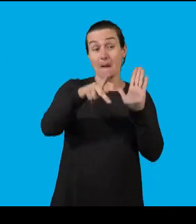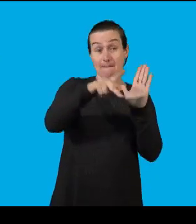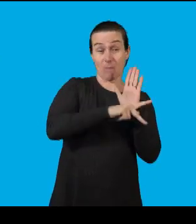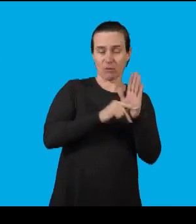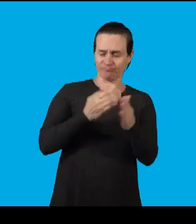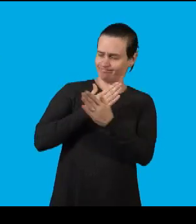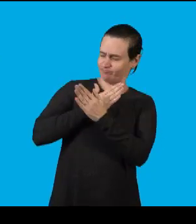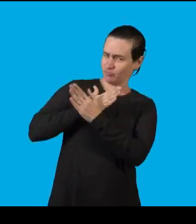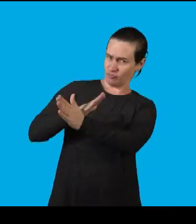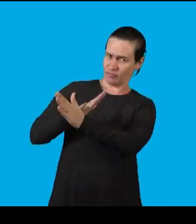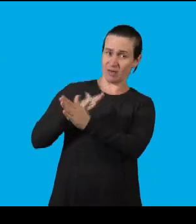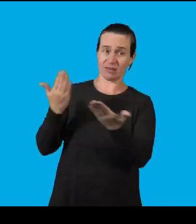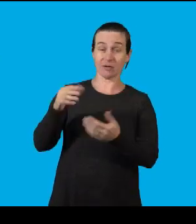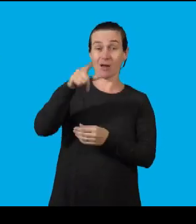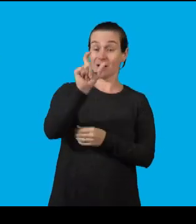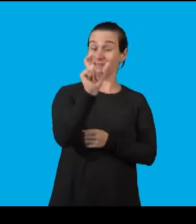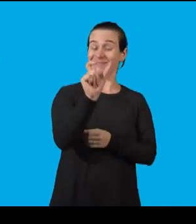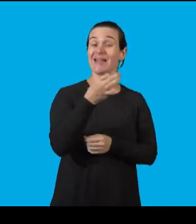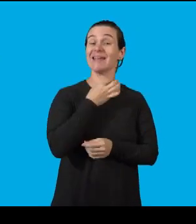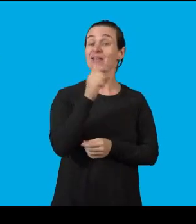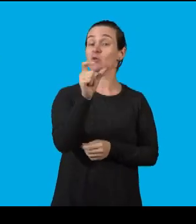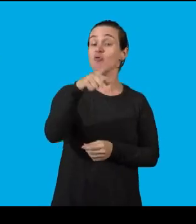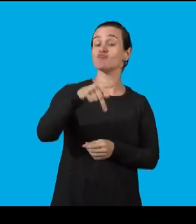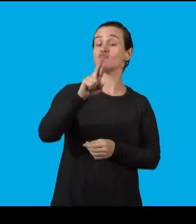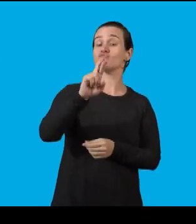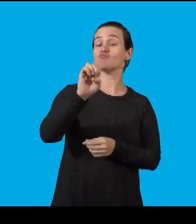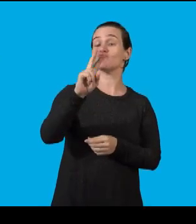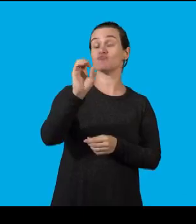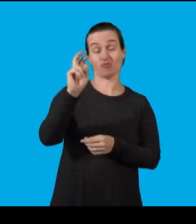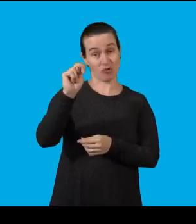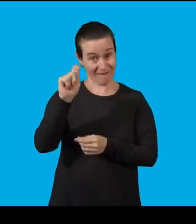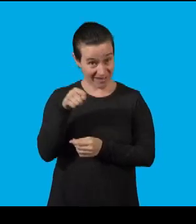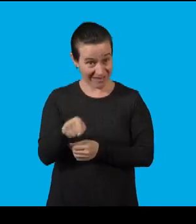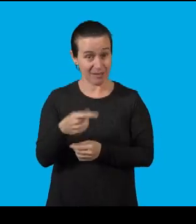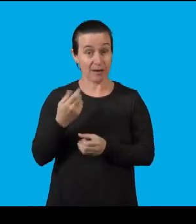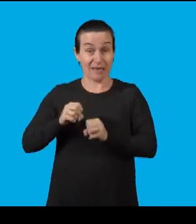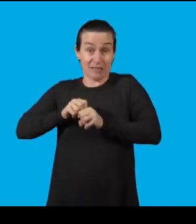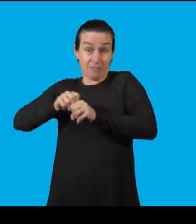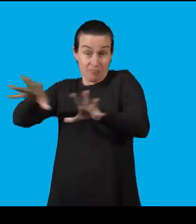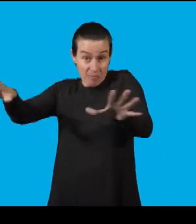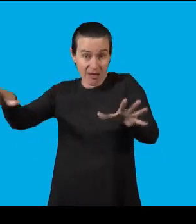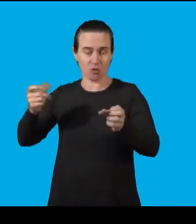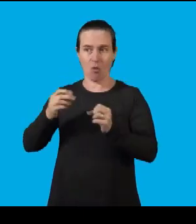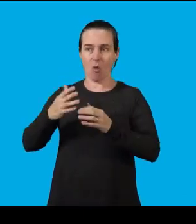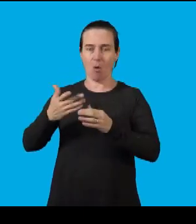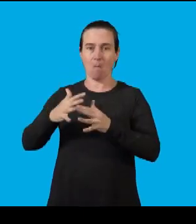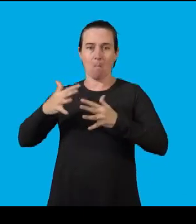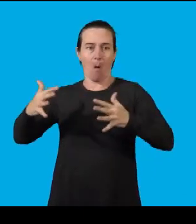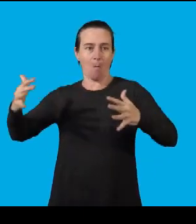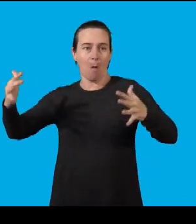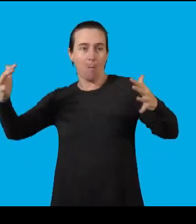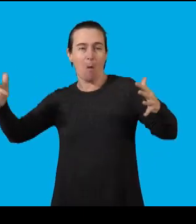of preventing, so that word preventing is very important, the expansion or spread of